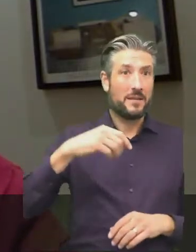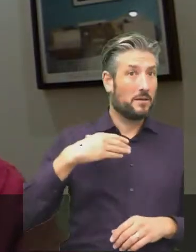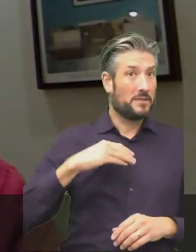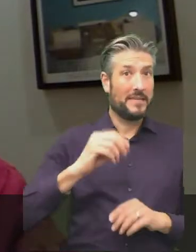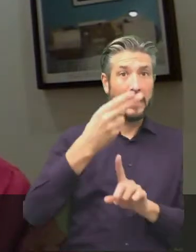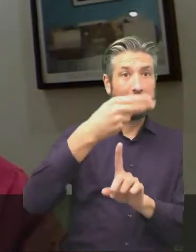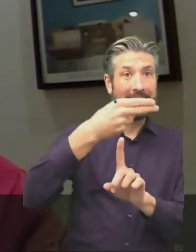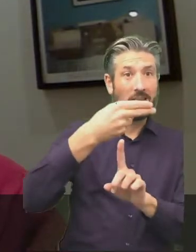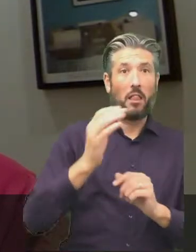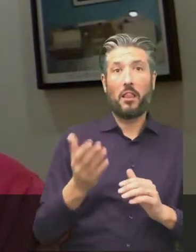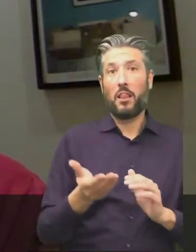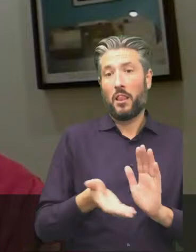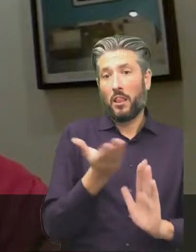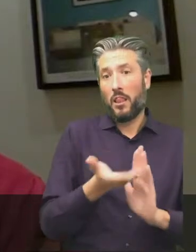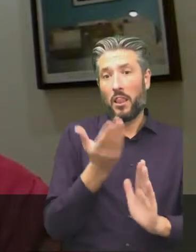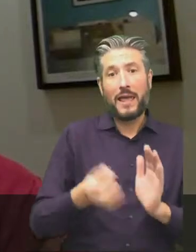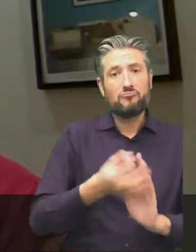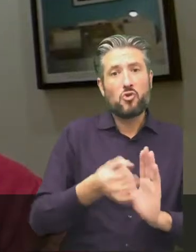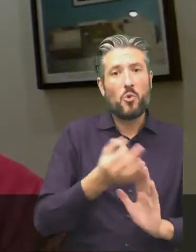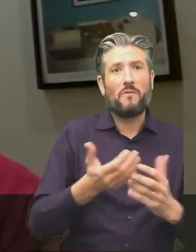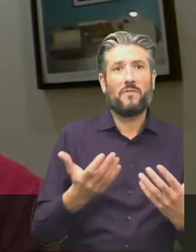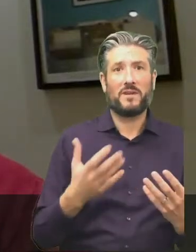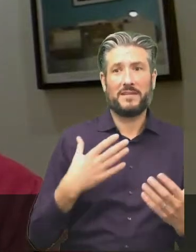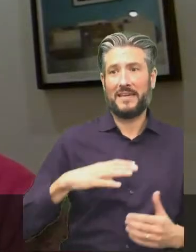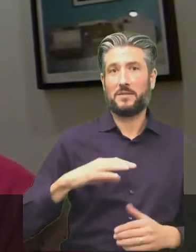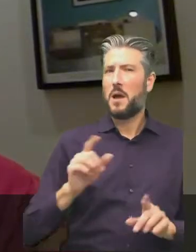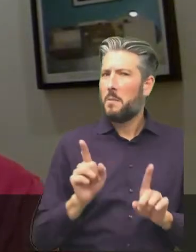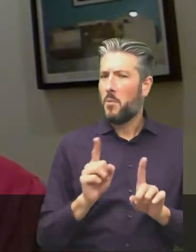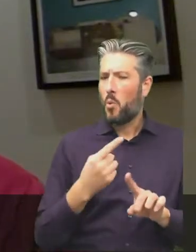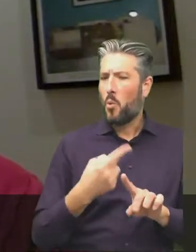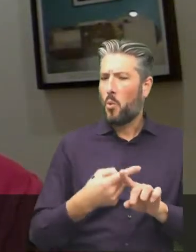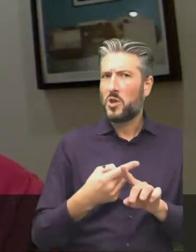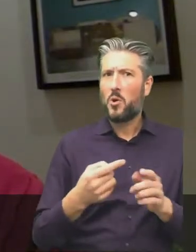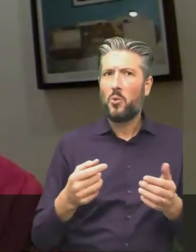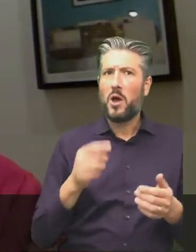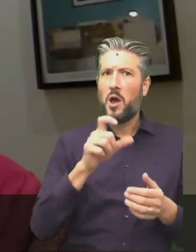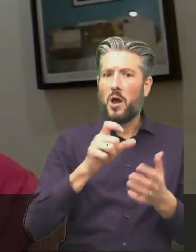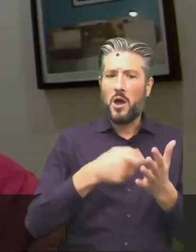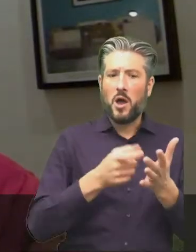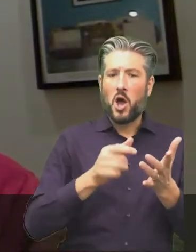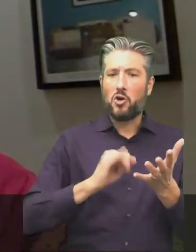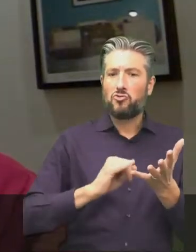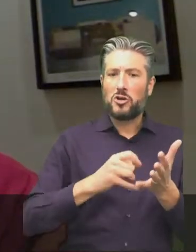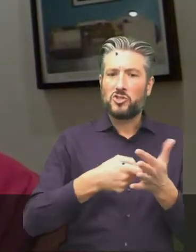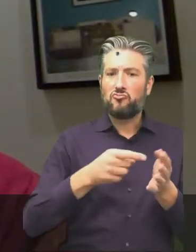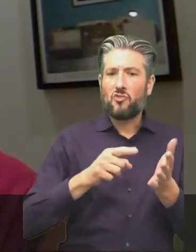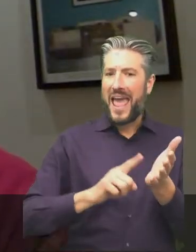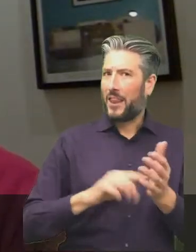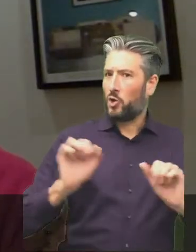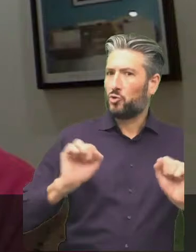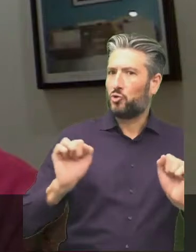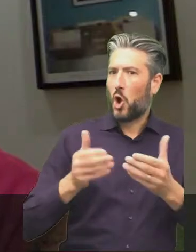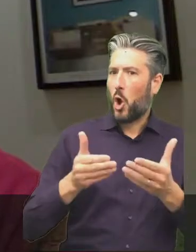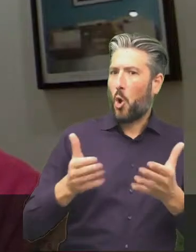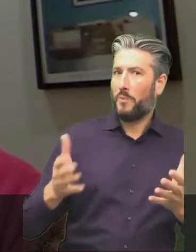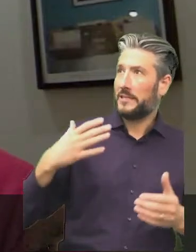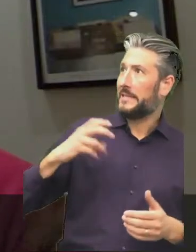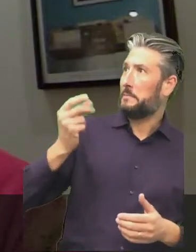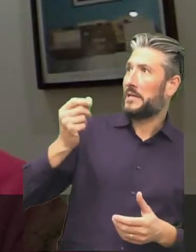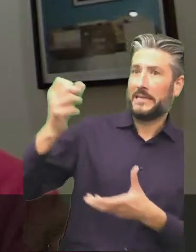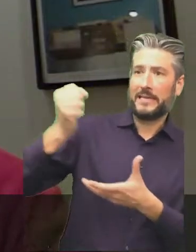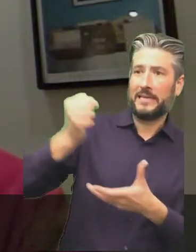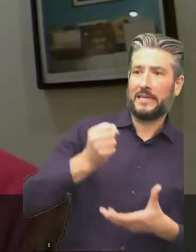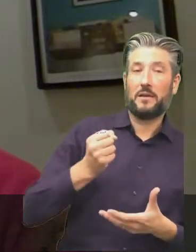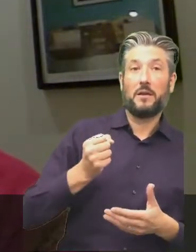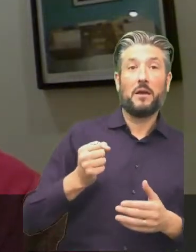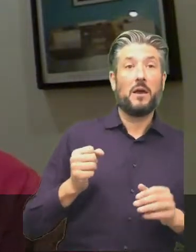get Crossrail open. But more than that, we need to have money going into cycling and walking infrastructure in London, and to make sure some of these